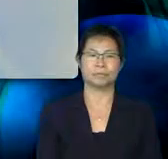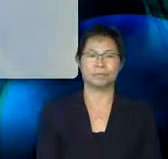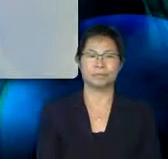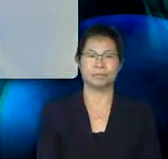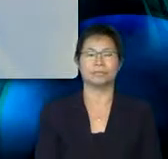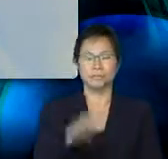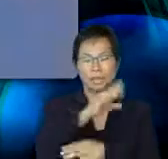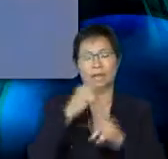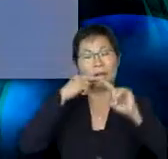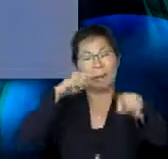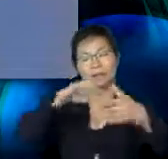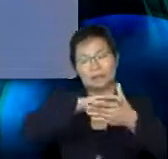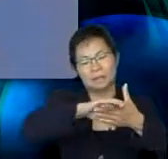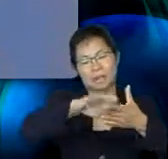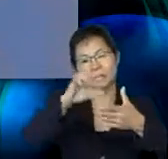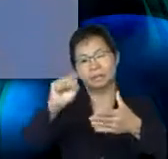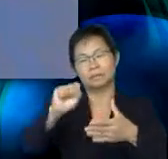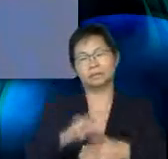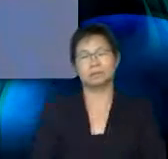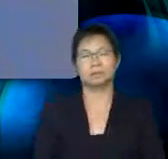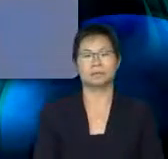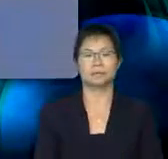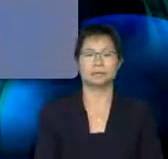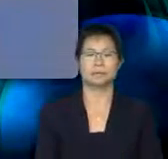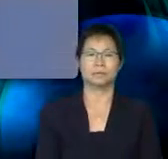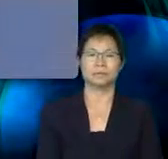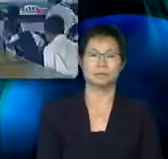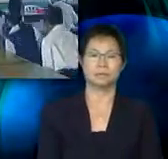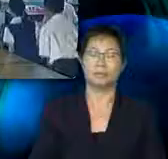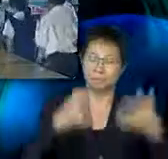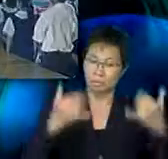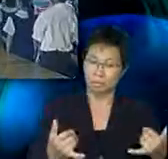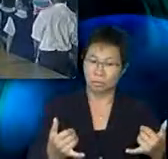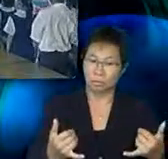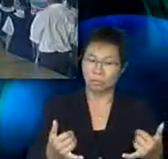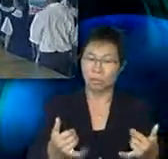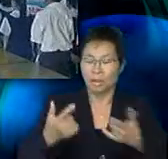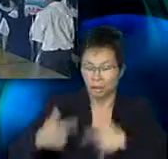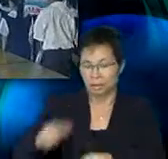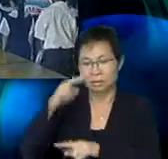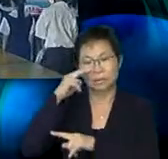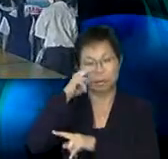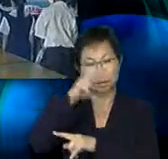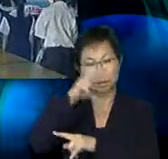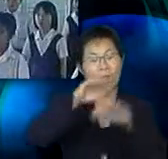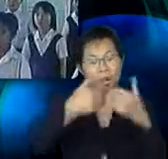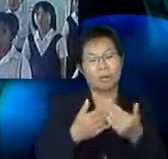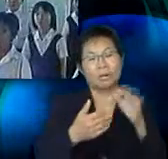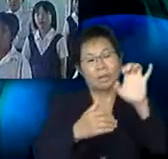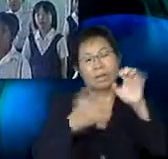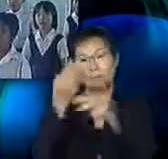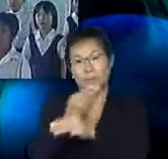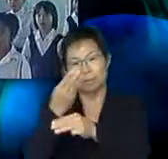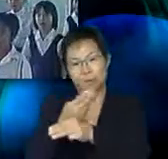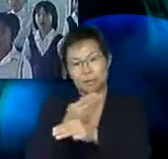and answer cards. Now, let us take a look at how the EMaths board